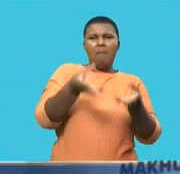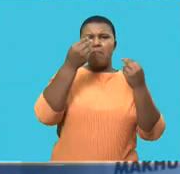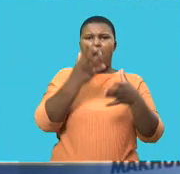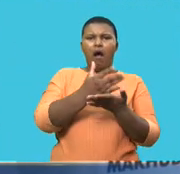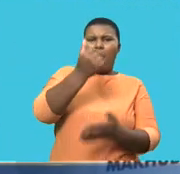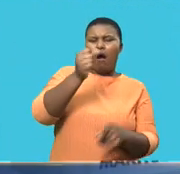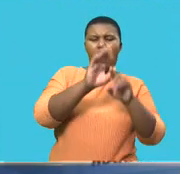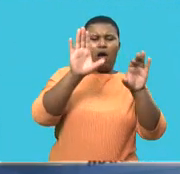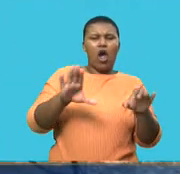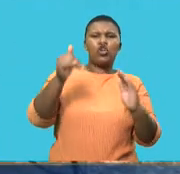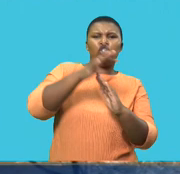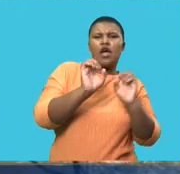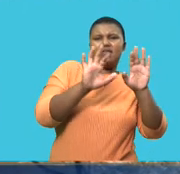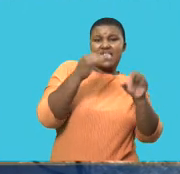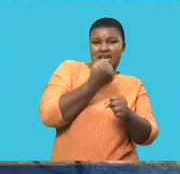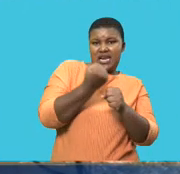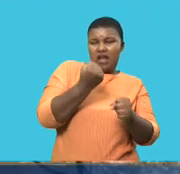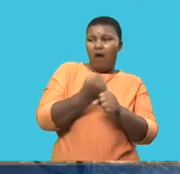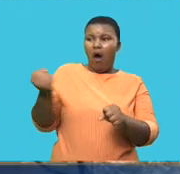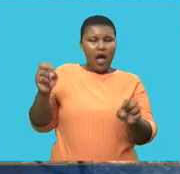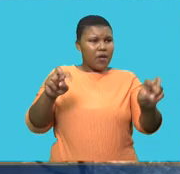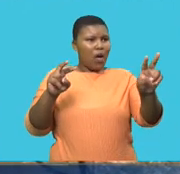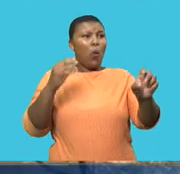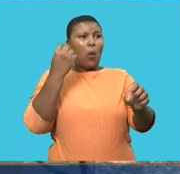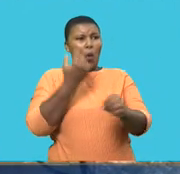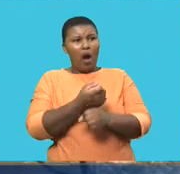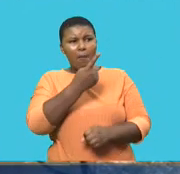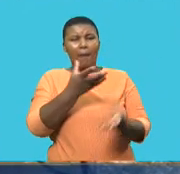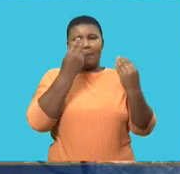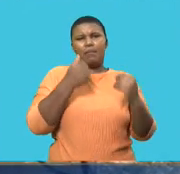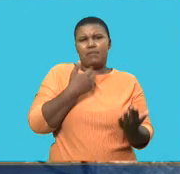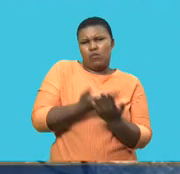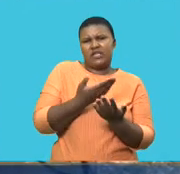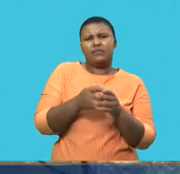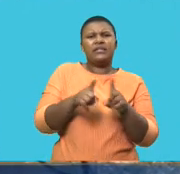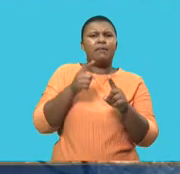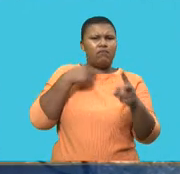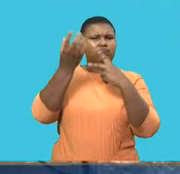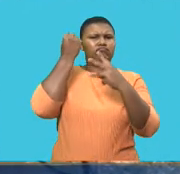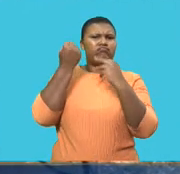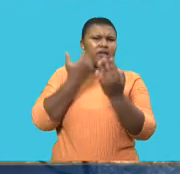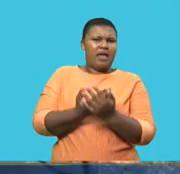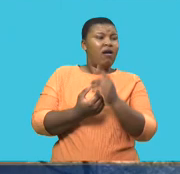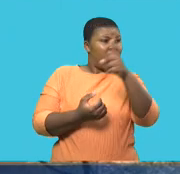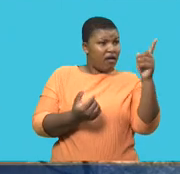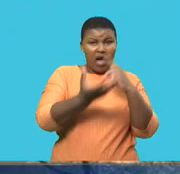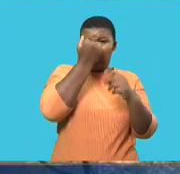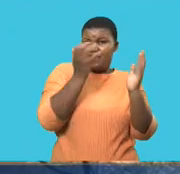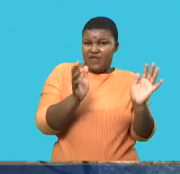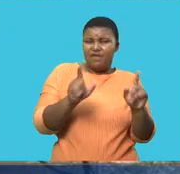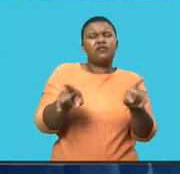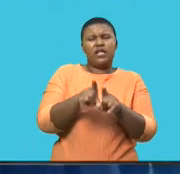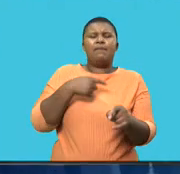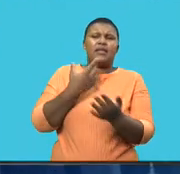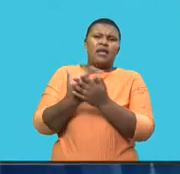top 10 or whatever, they can be able to be motivated to say it is possible, it is doable. If others are able to strive, also